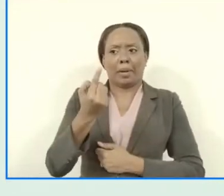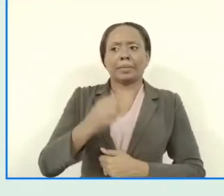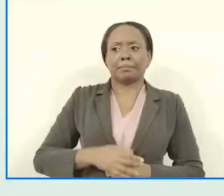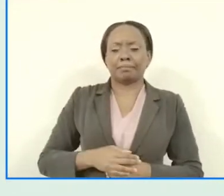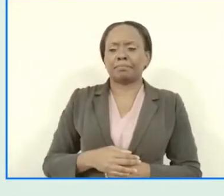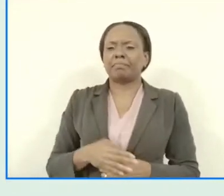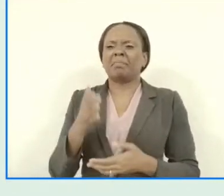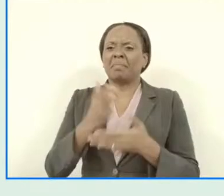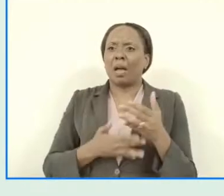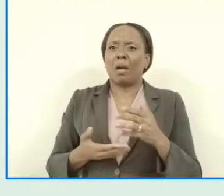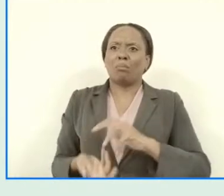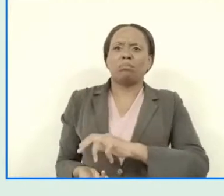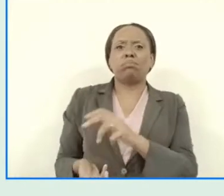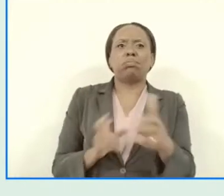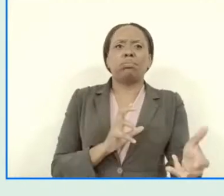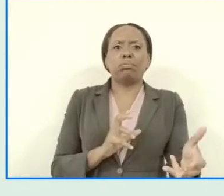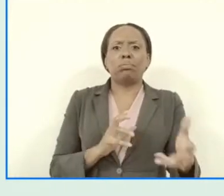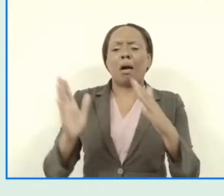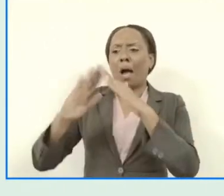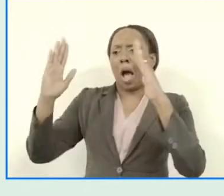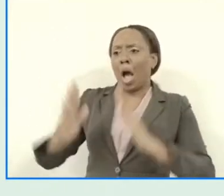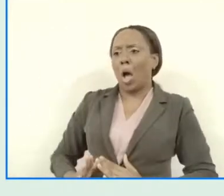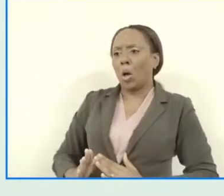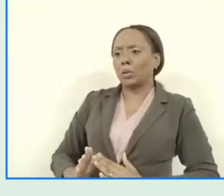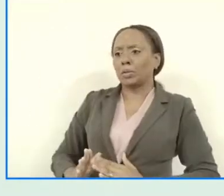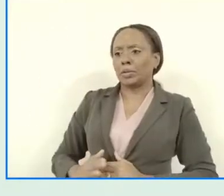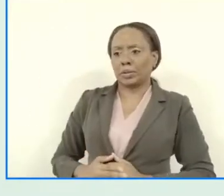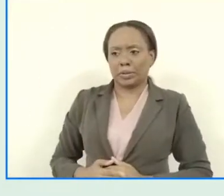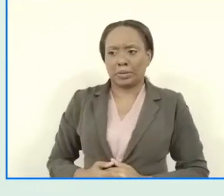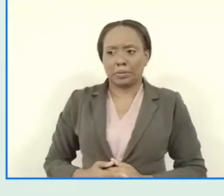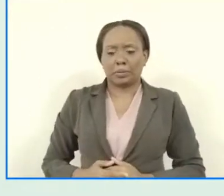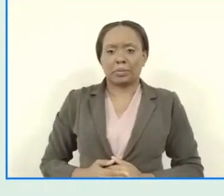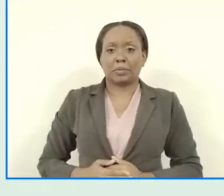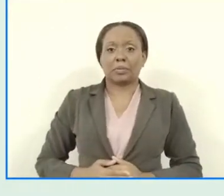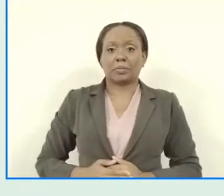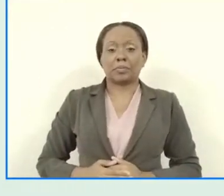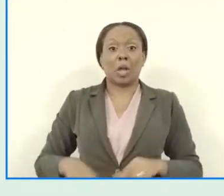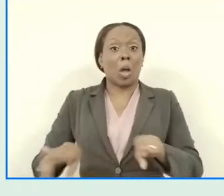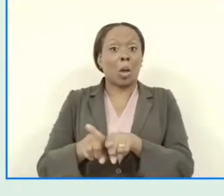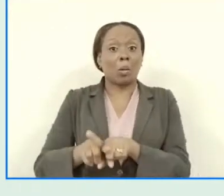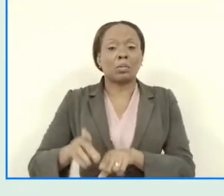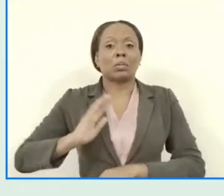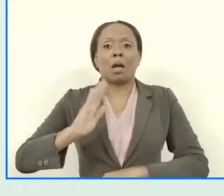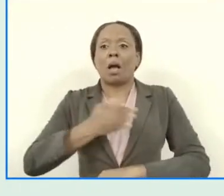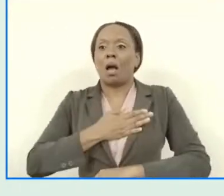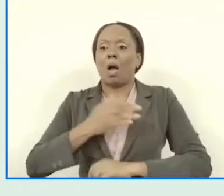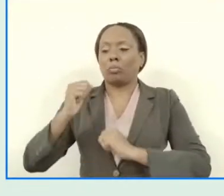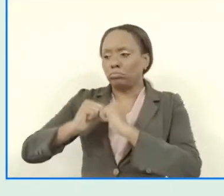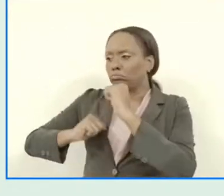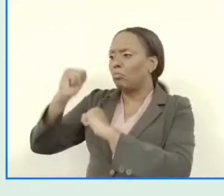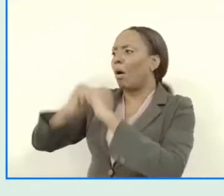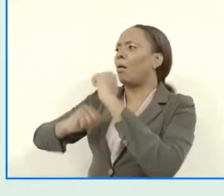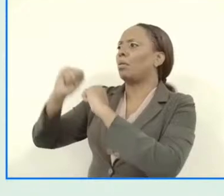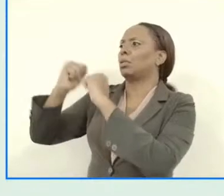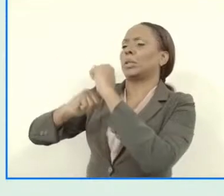of damage to our housing stock in Barbados and to our infrastructure as